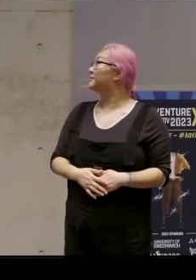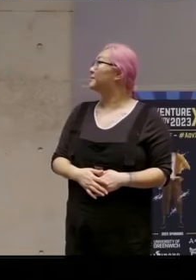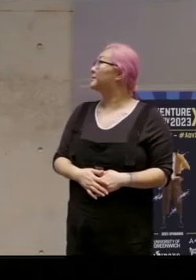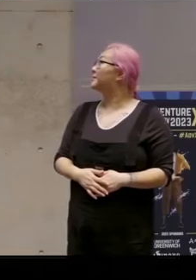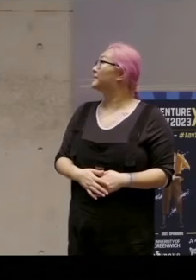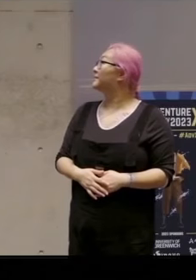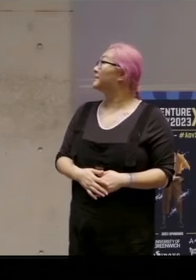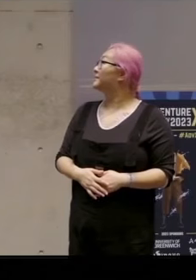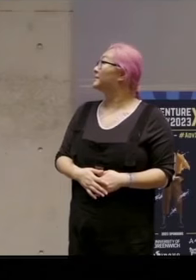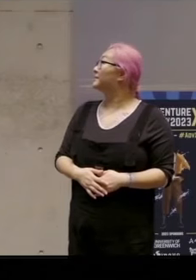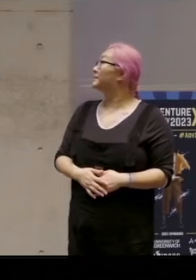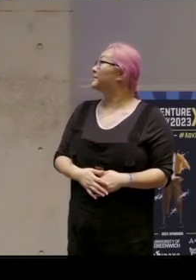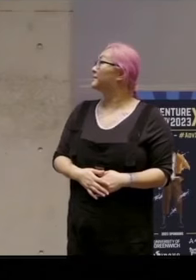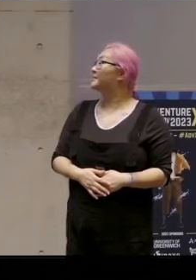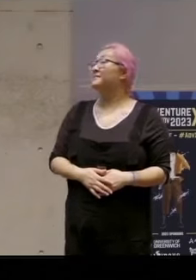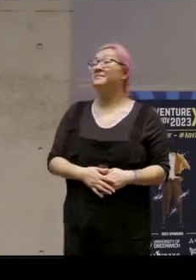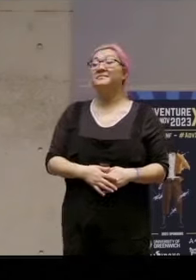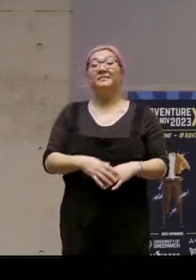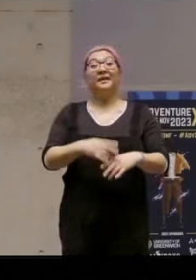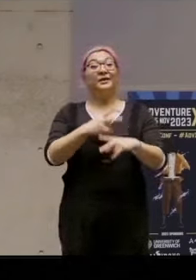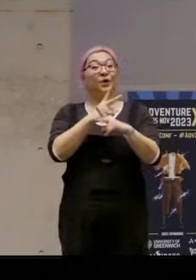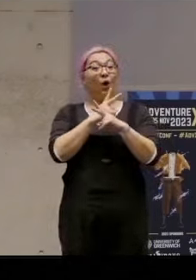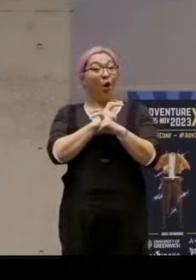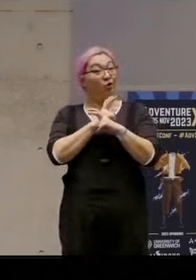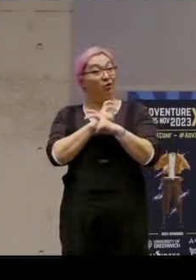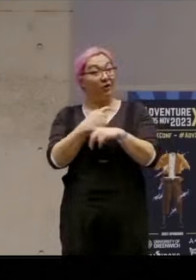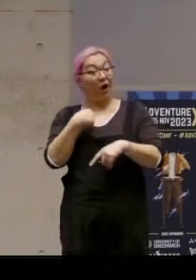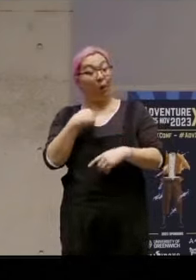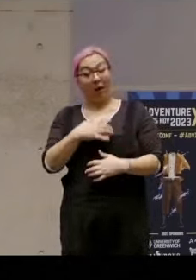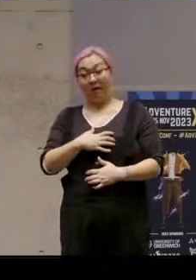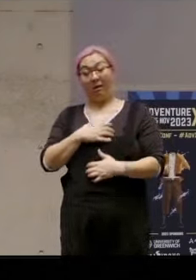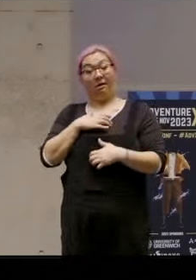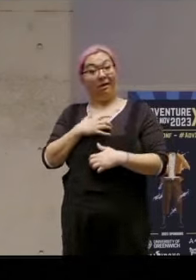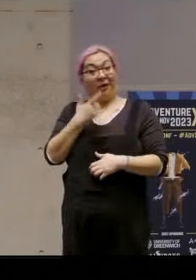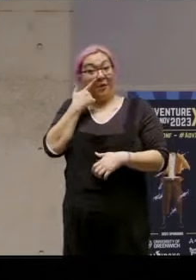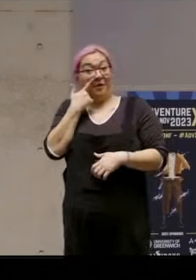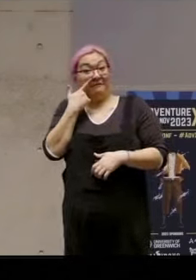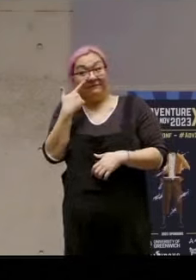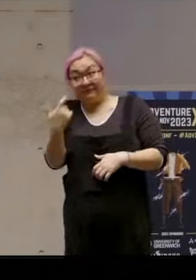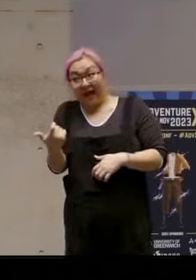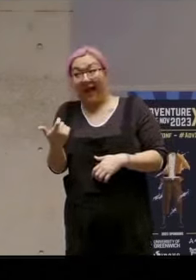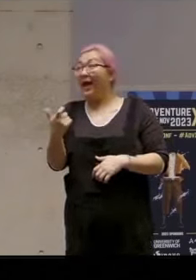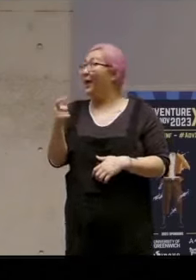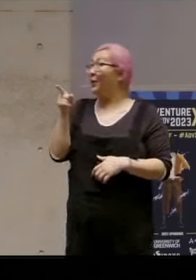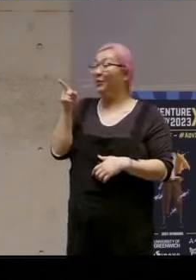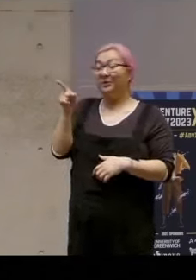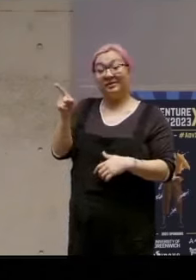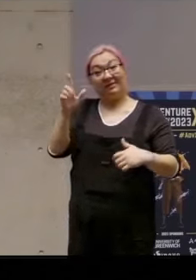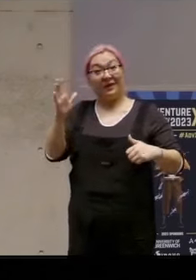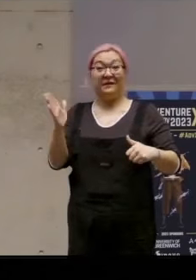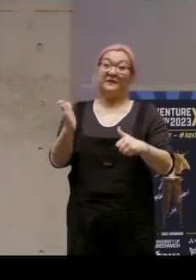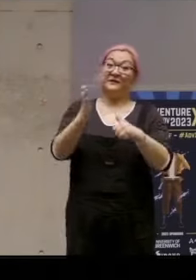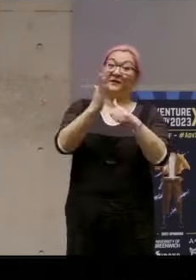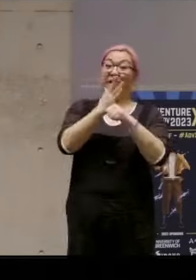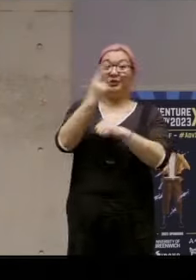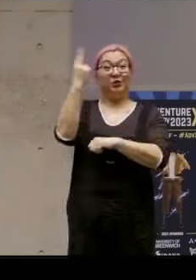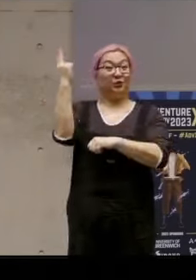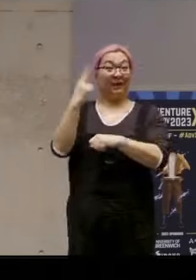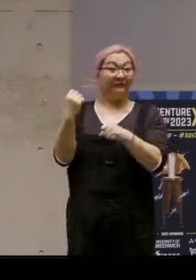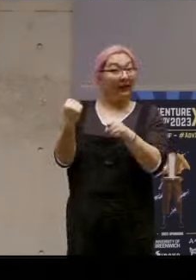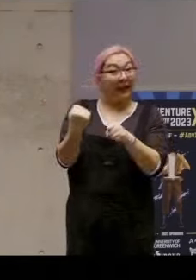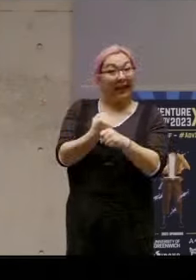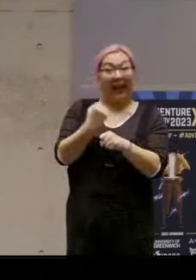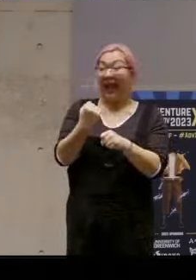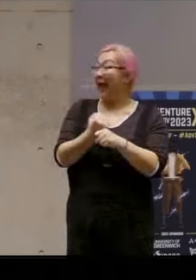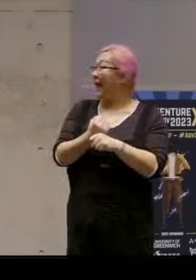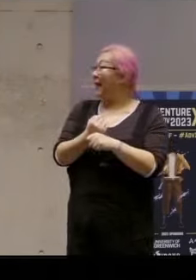We continue with Austria, and to our surprise, we have discovered that the very first graphic adventure from the country